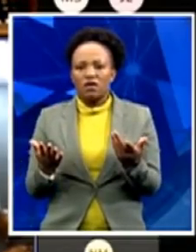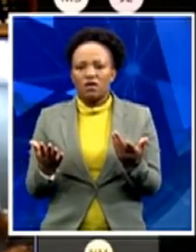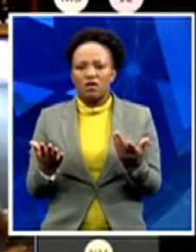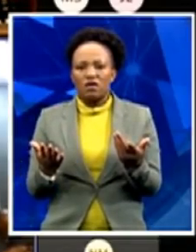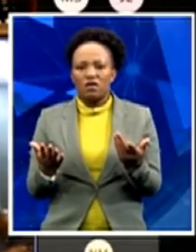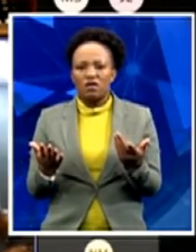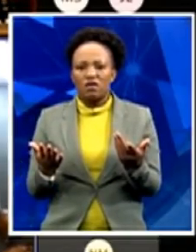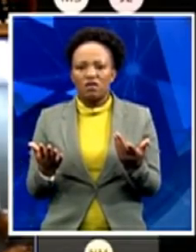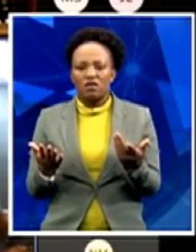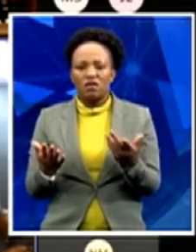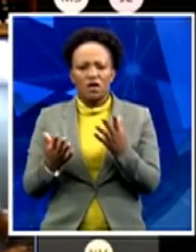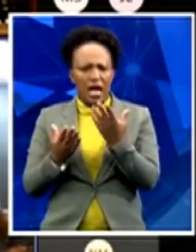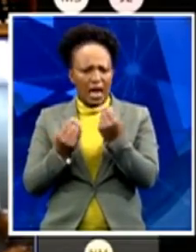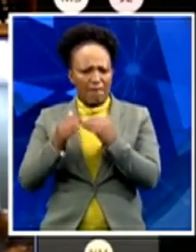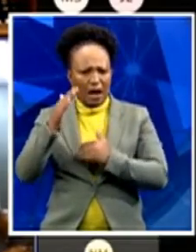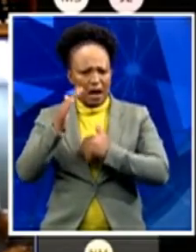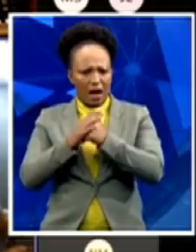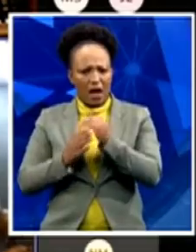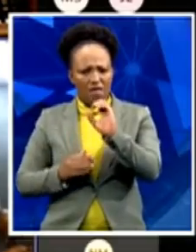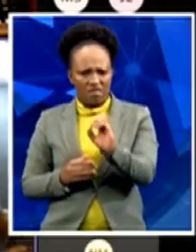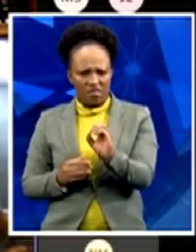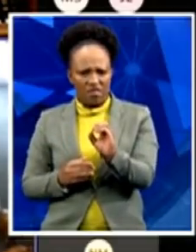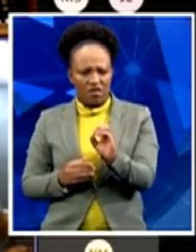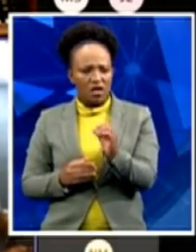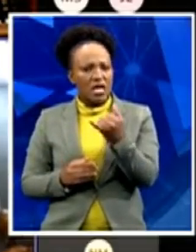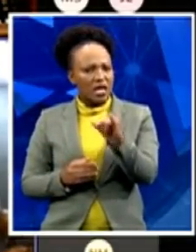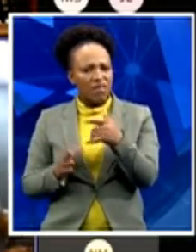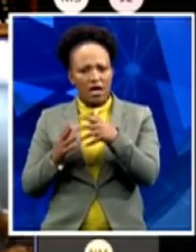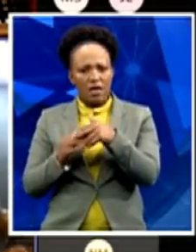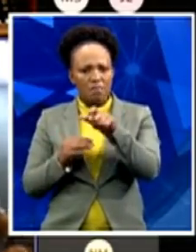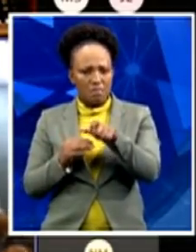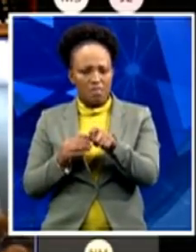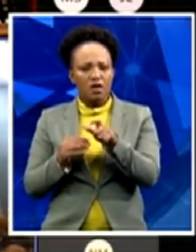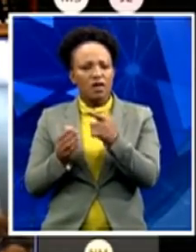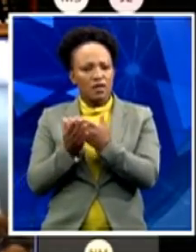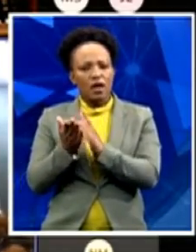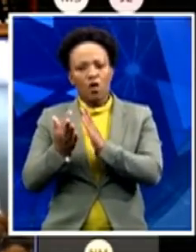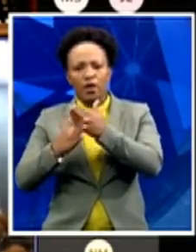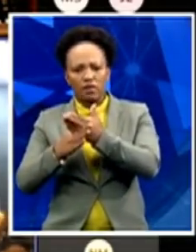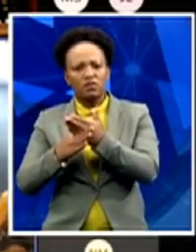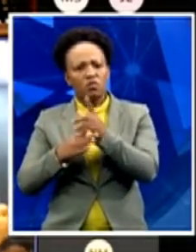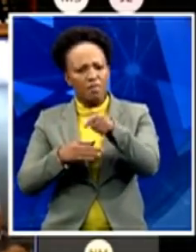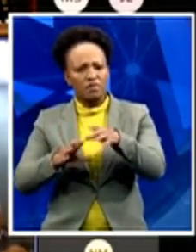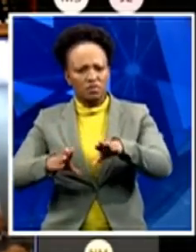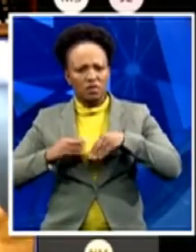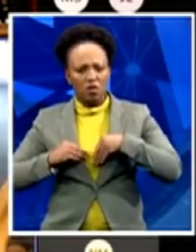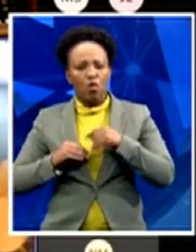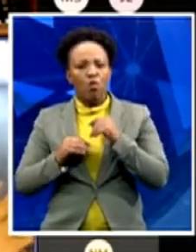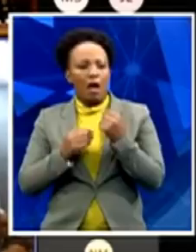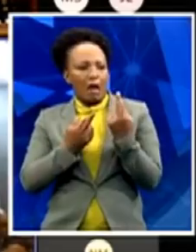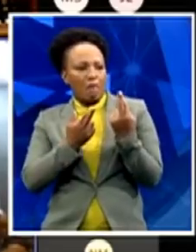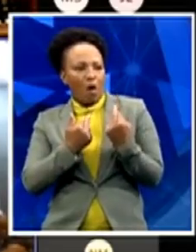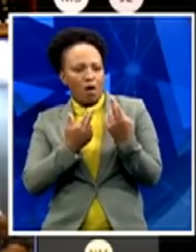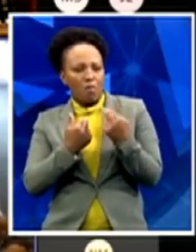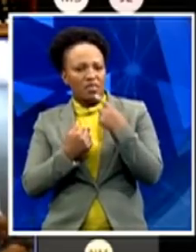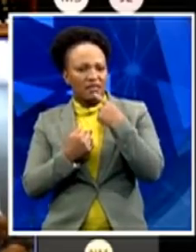those who are able to connect should be allowed, because we have been receiving reports that people were correctly told